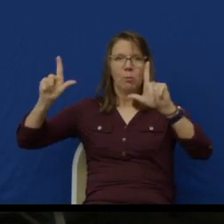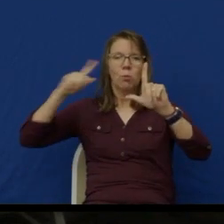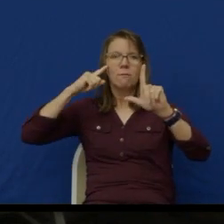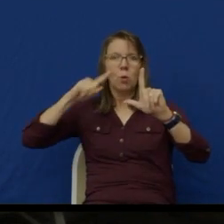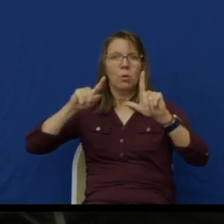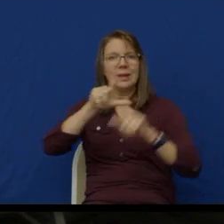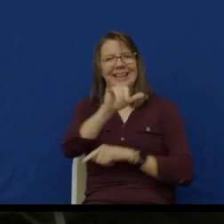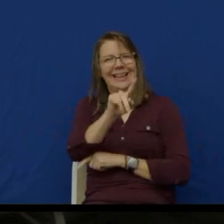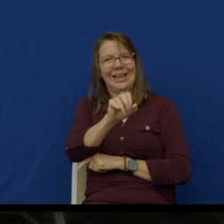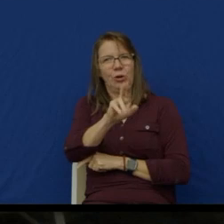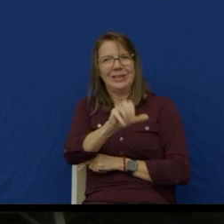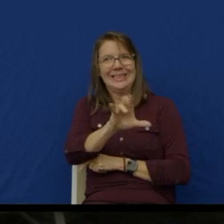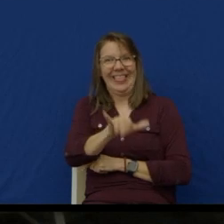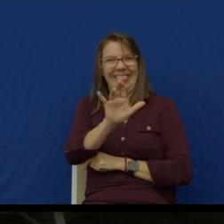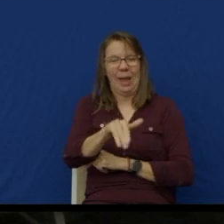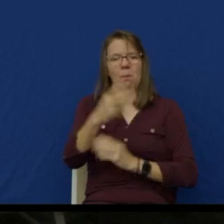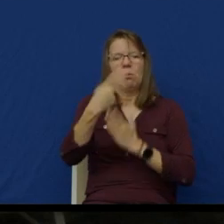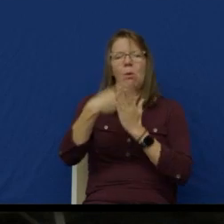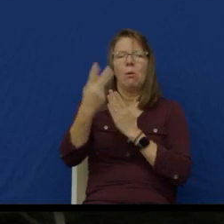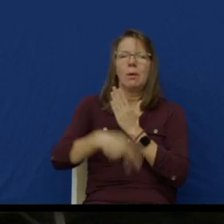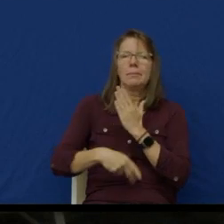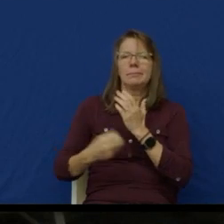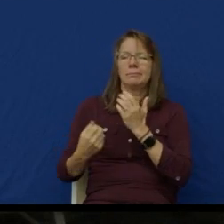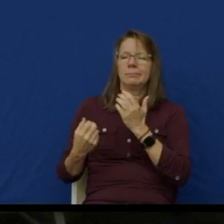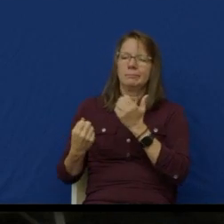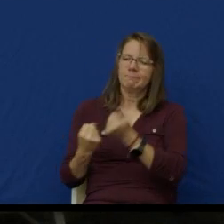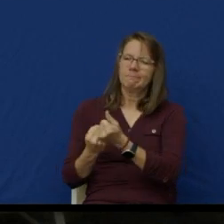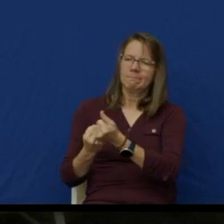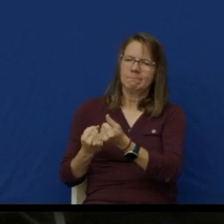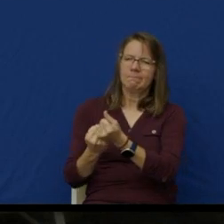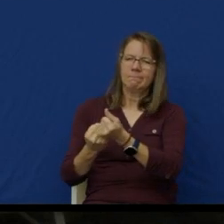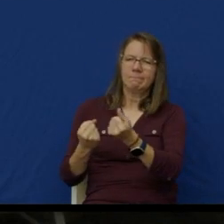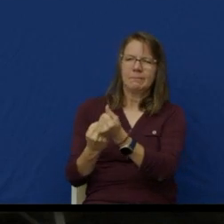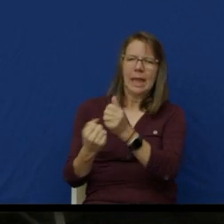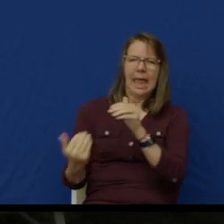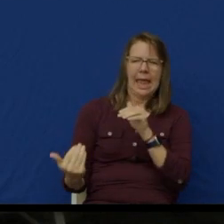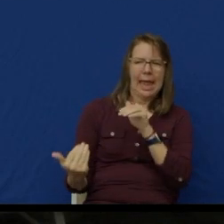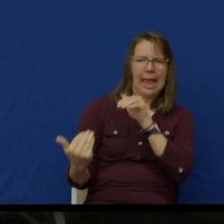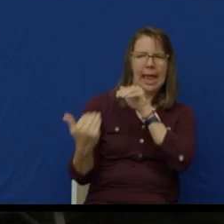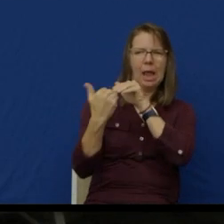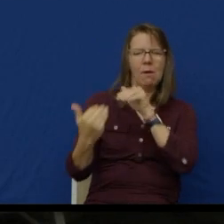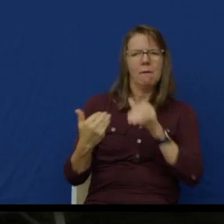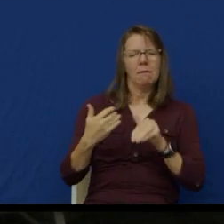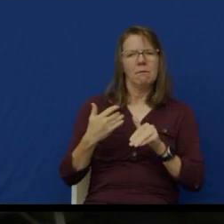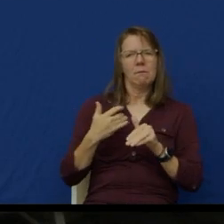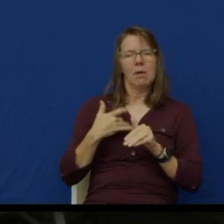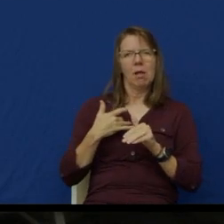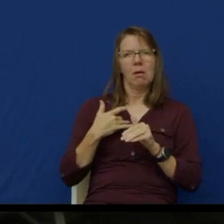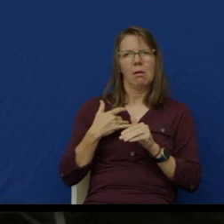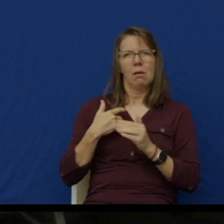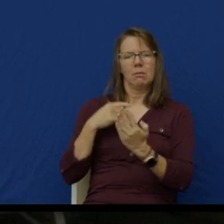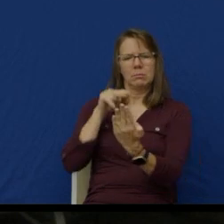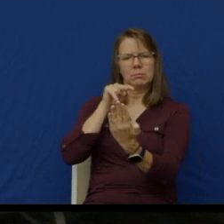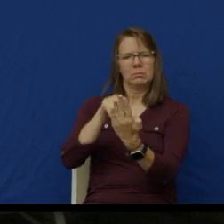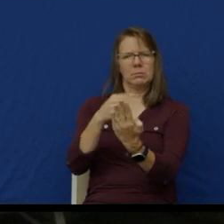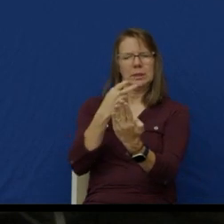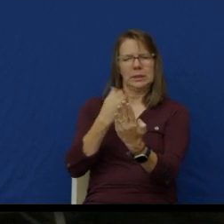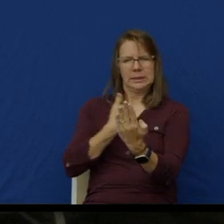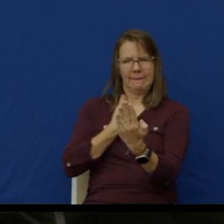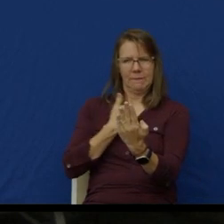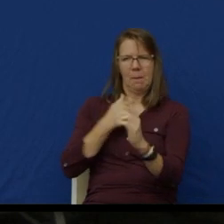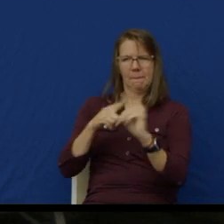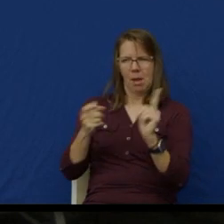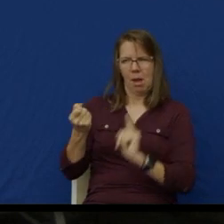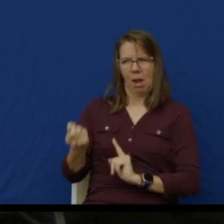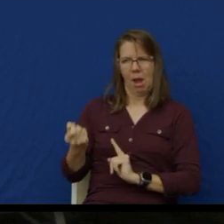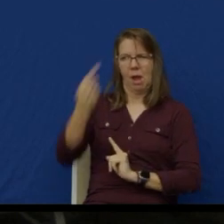robust literacy program that fosters equity, where students can see themselves and understand others in the text. So,